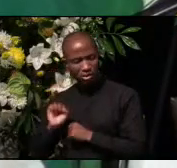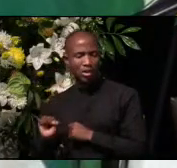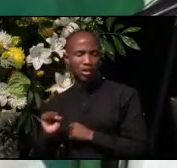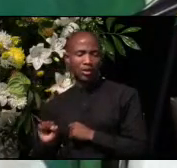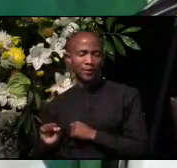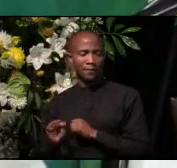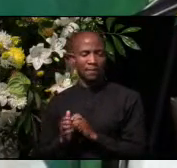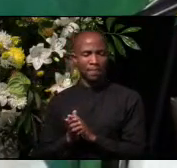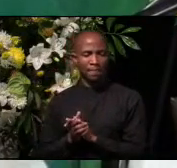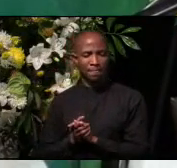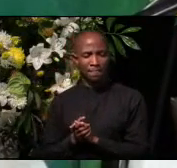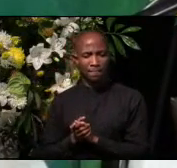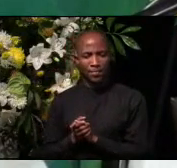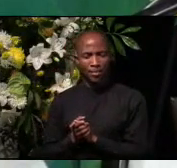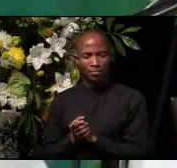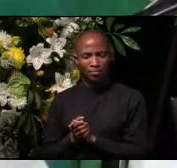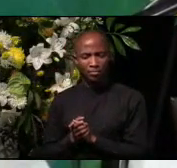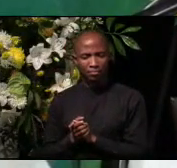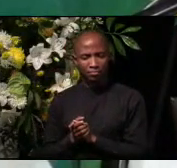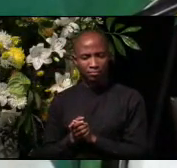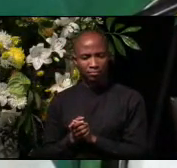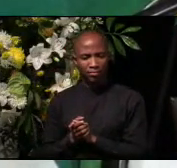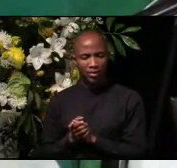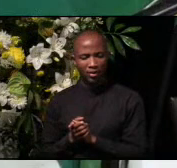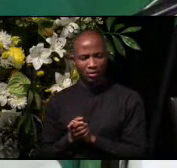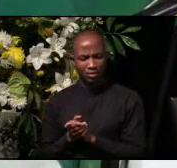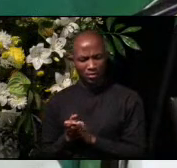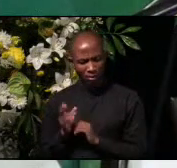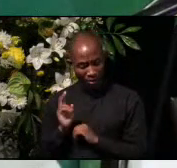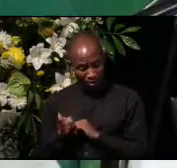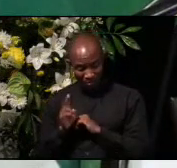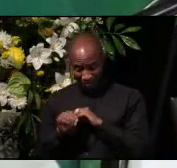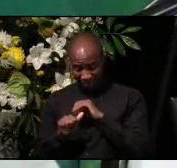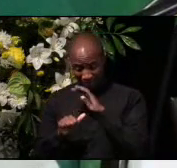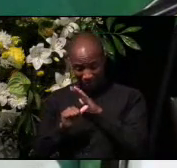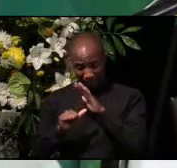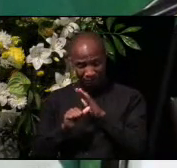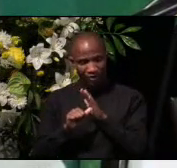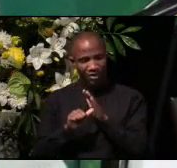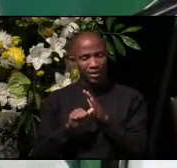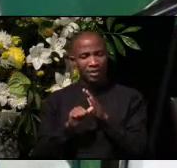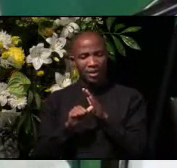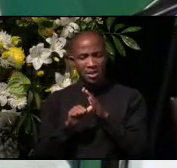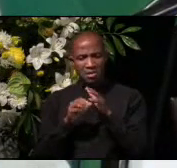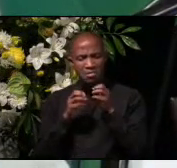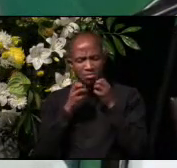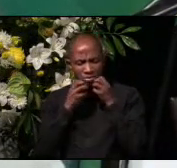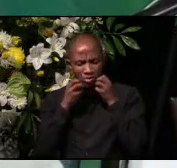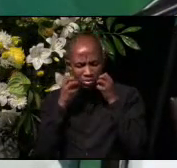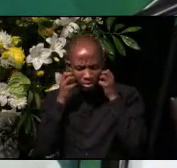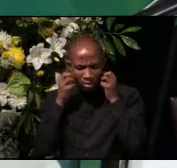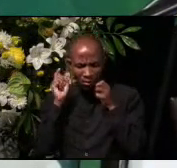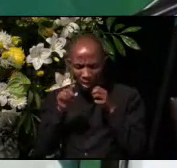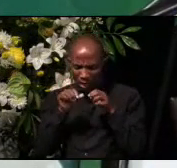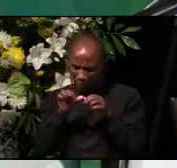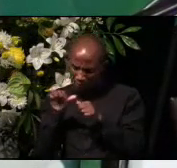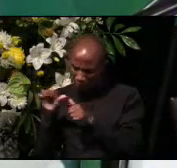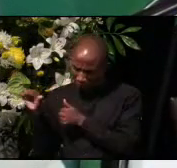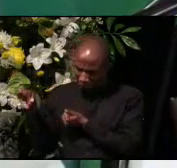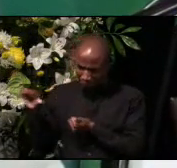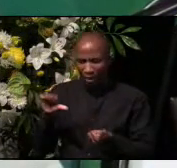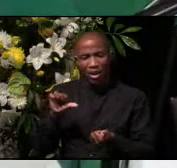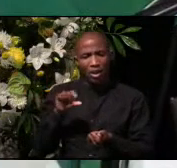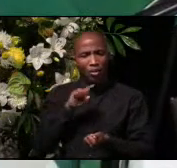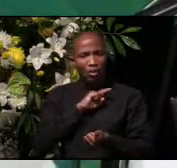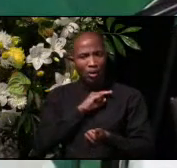we also think that we want to bring Moses Cortana here and we think that will make a profound